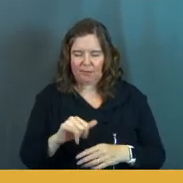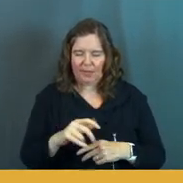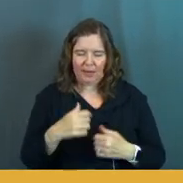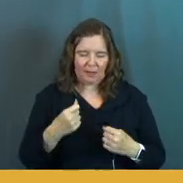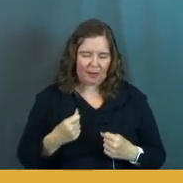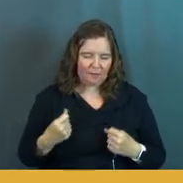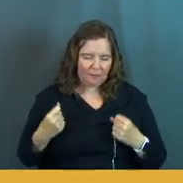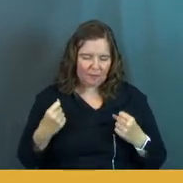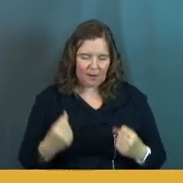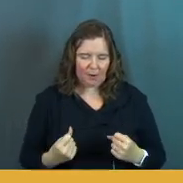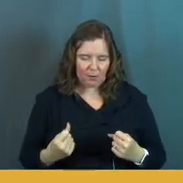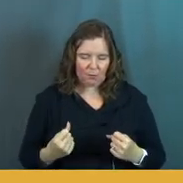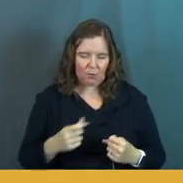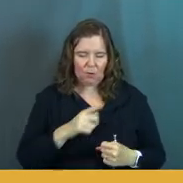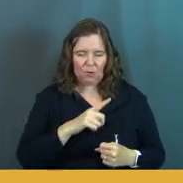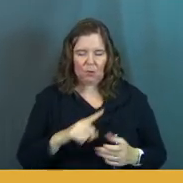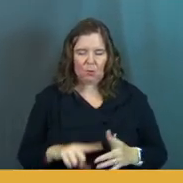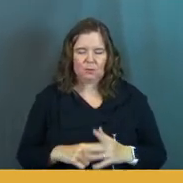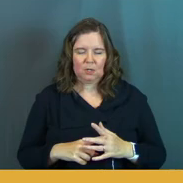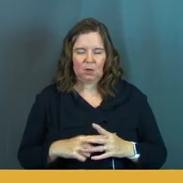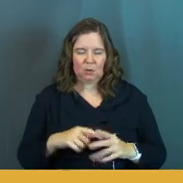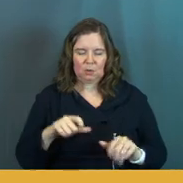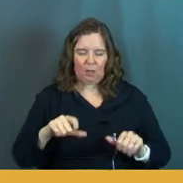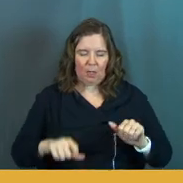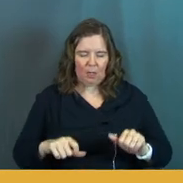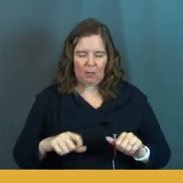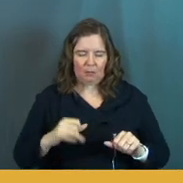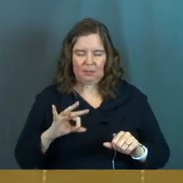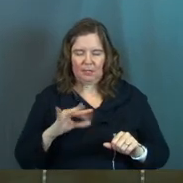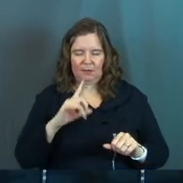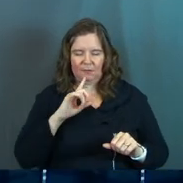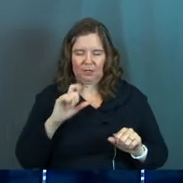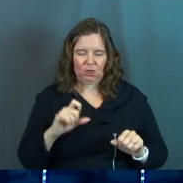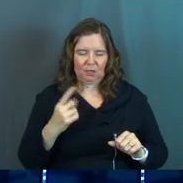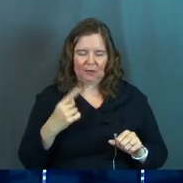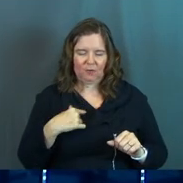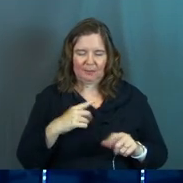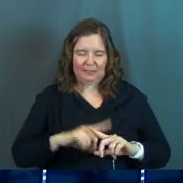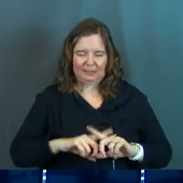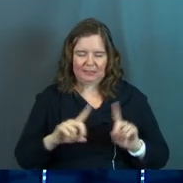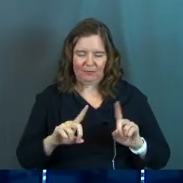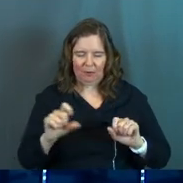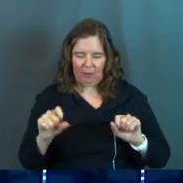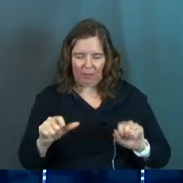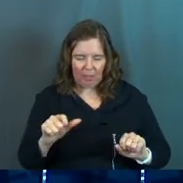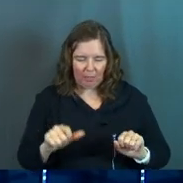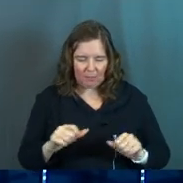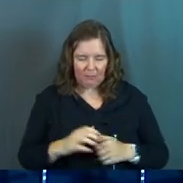kind of power, Lord, we start to doubt right away about whether or not it could ever be different.